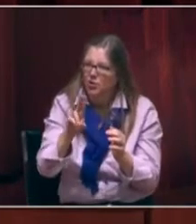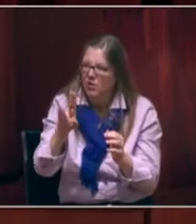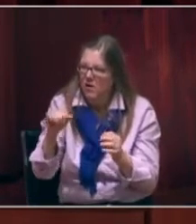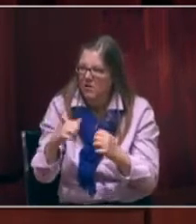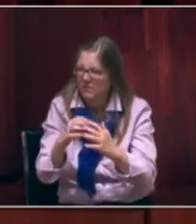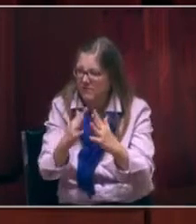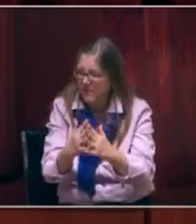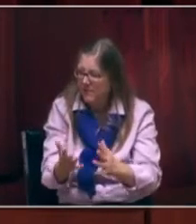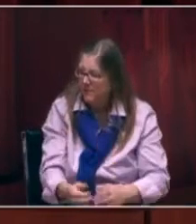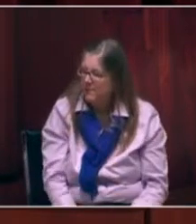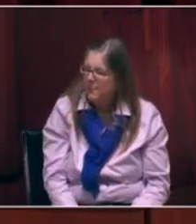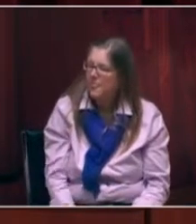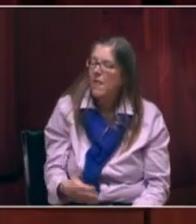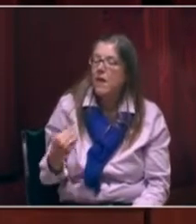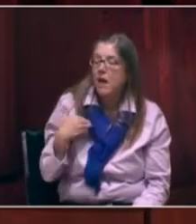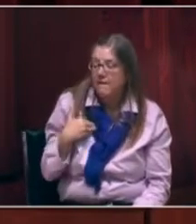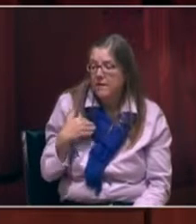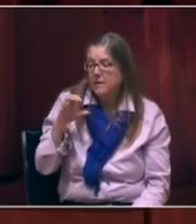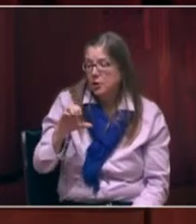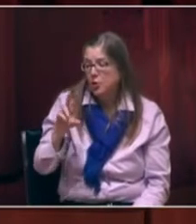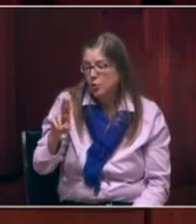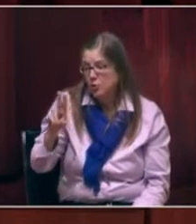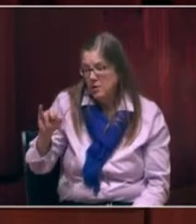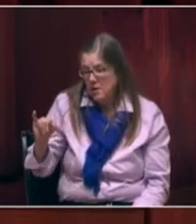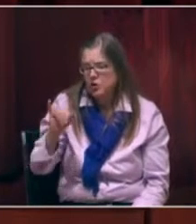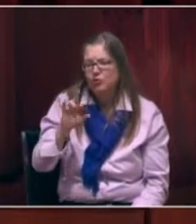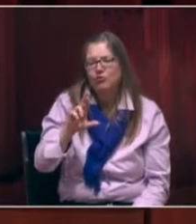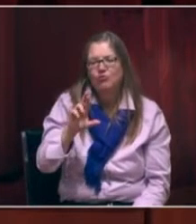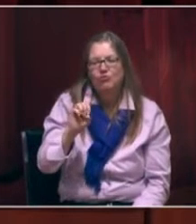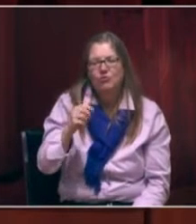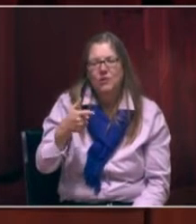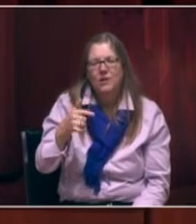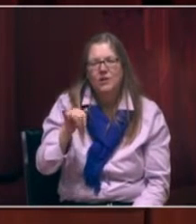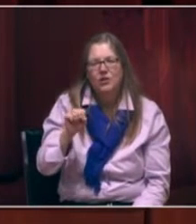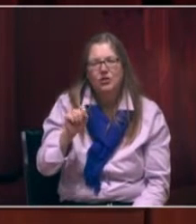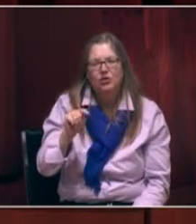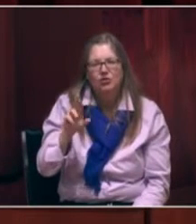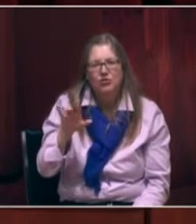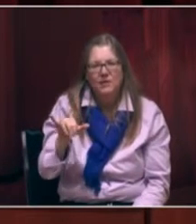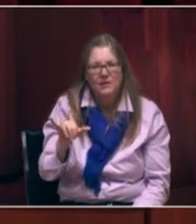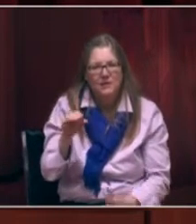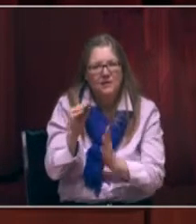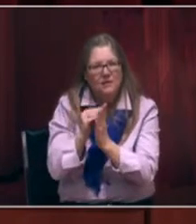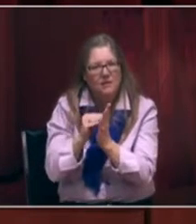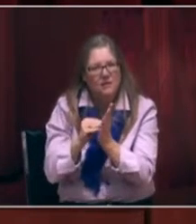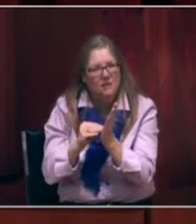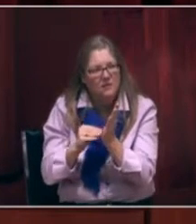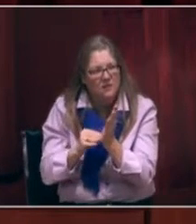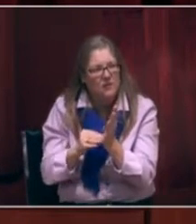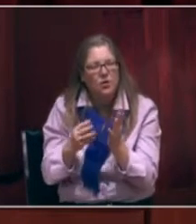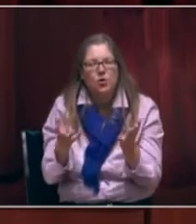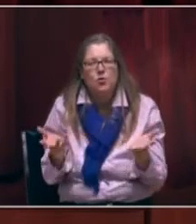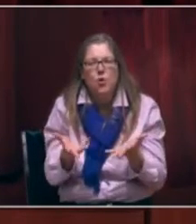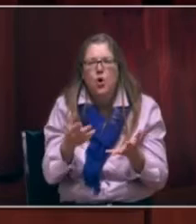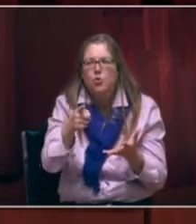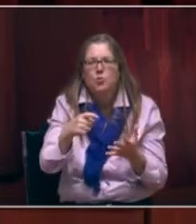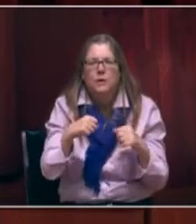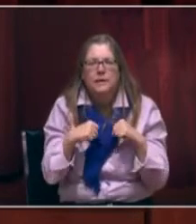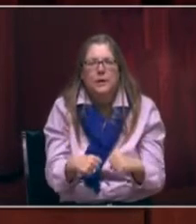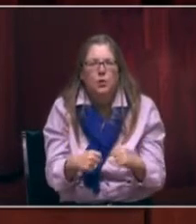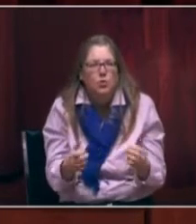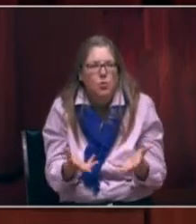called a CUI registry, which is really the answer to that first question. We asked agencies, of course, what are you protecting right now that can be